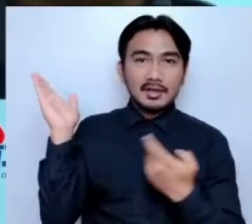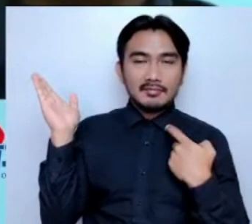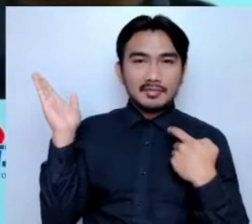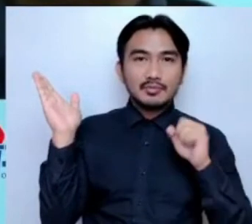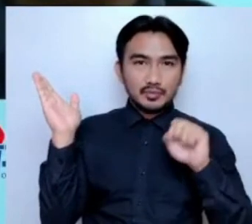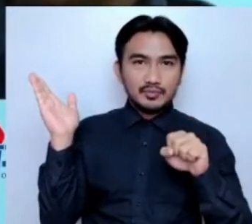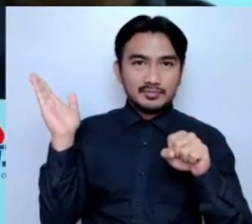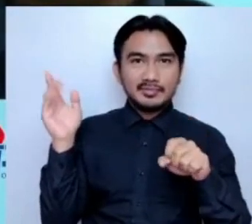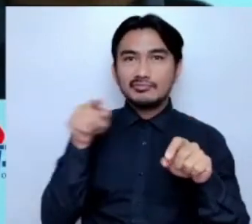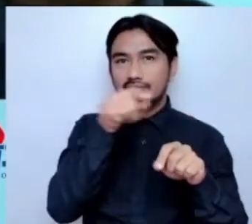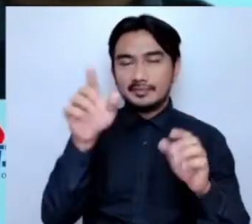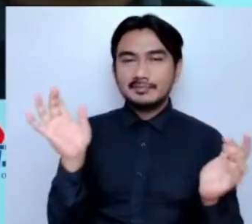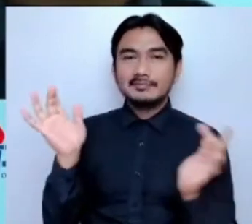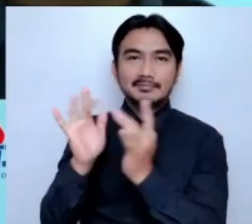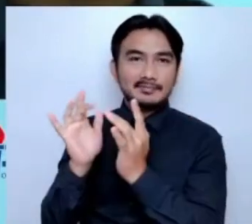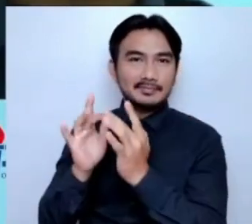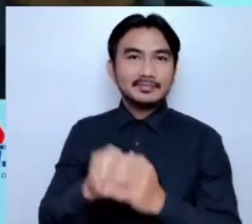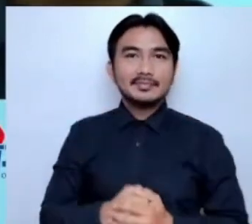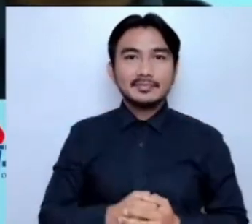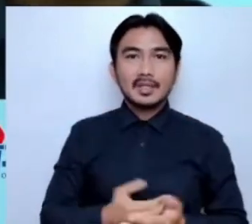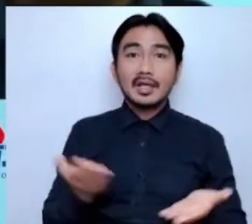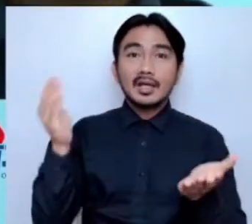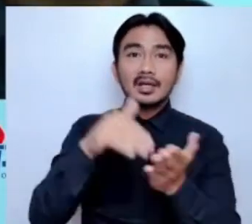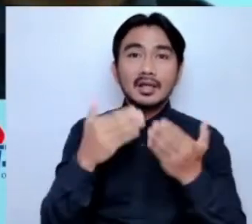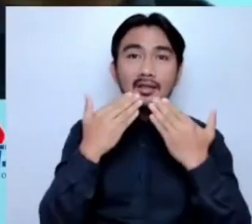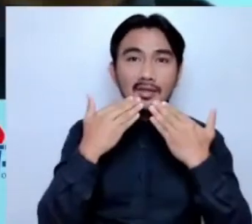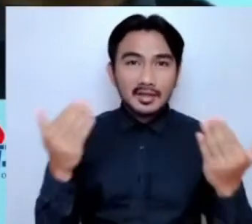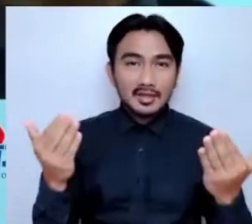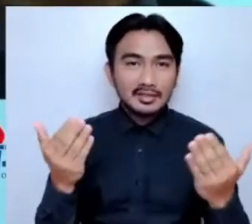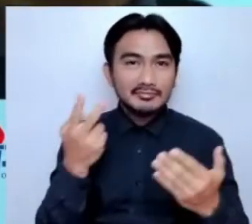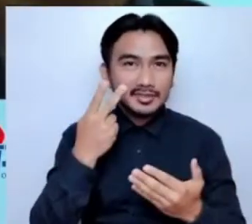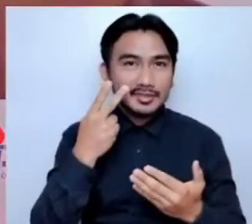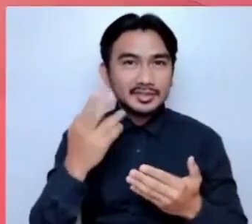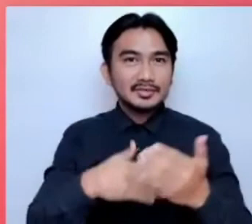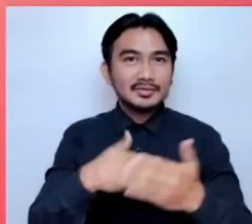there on your screen. Again, thank you so much and see you on episode 3.